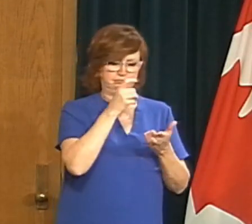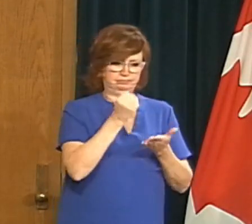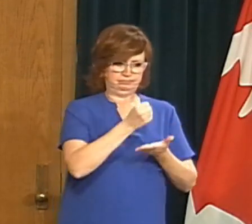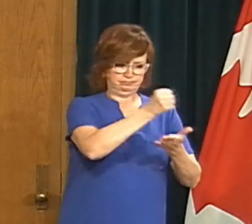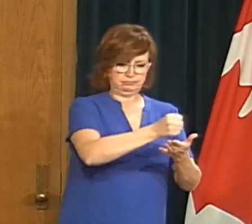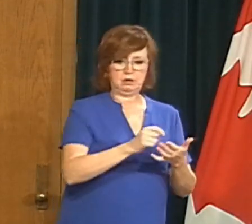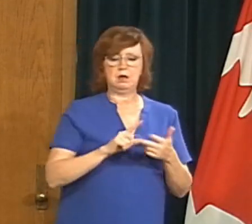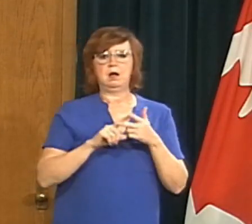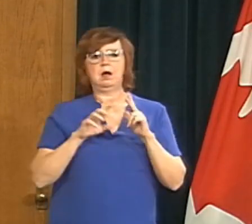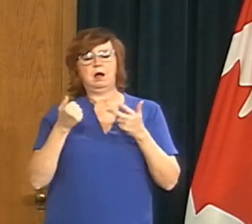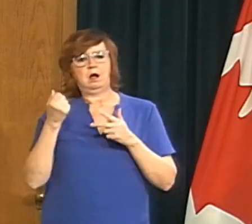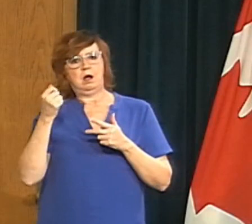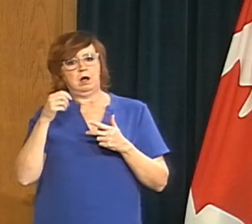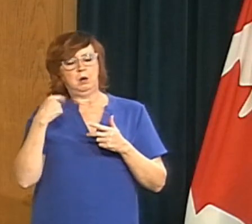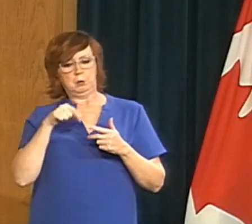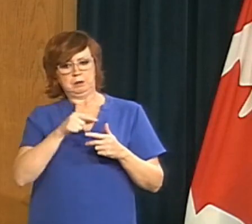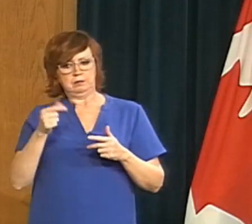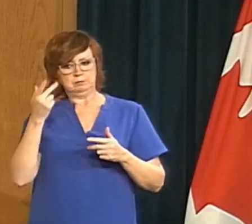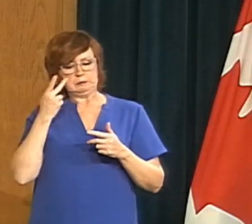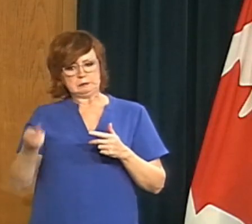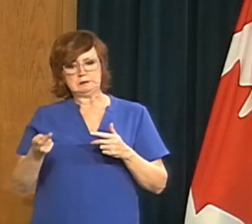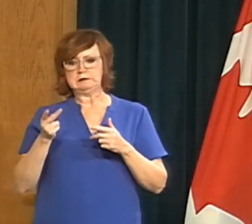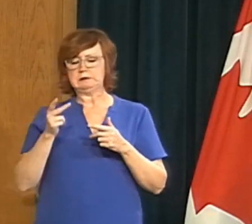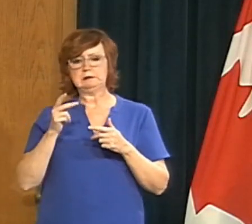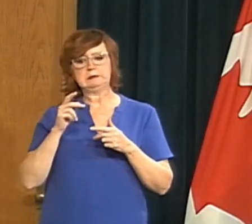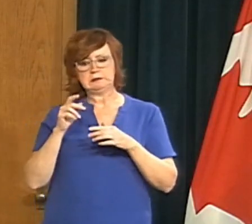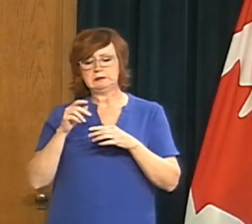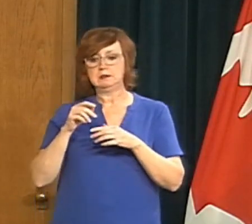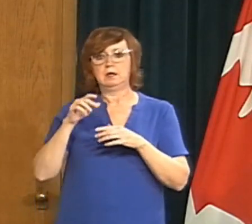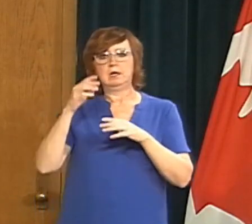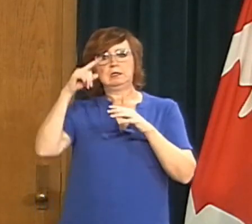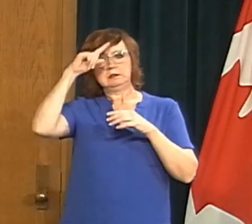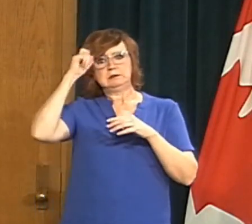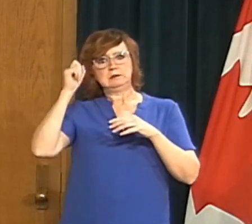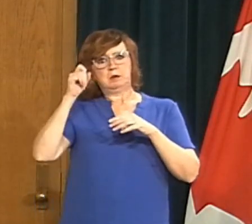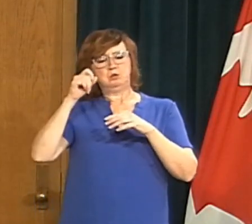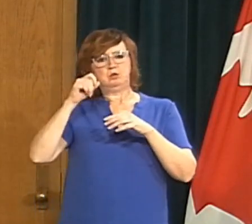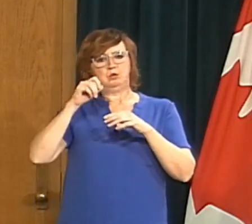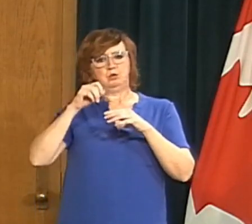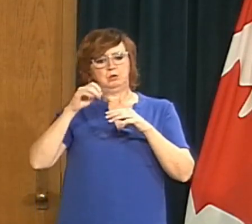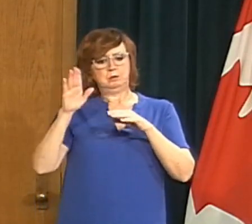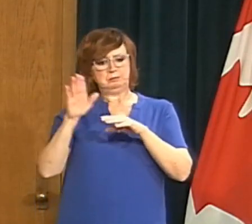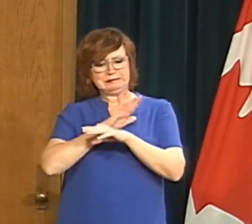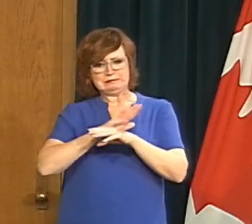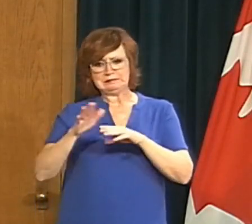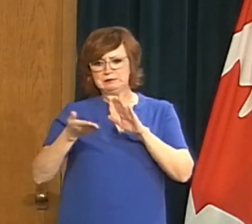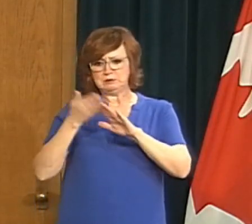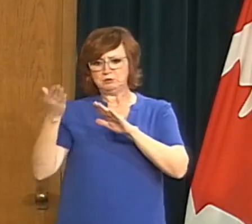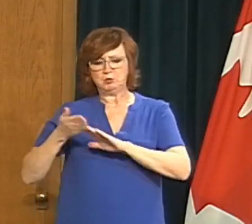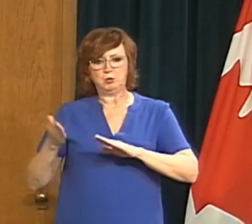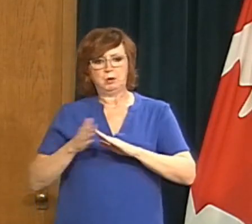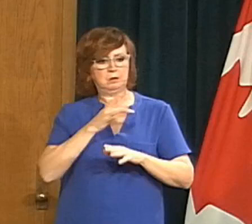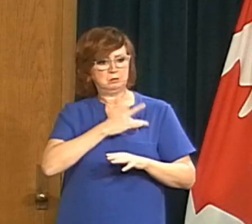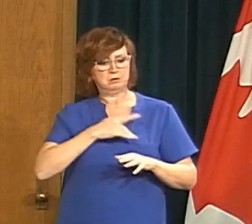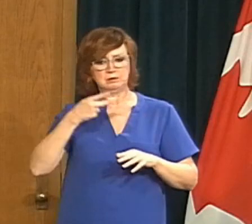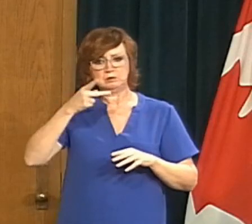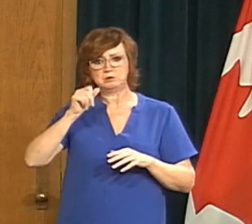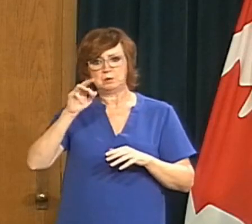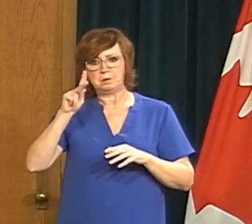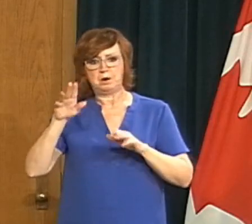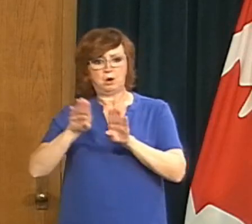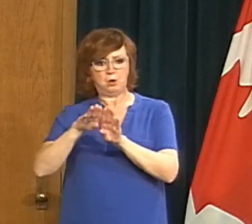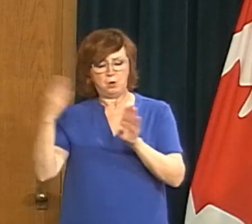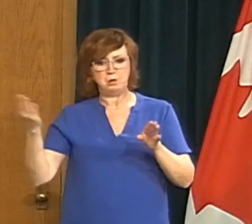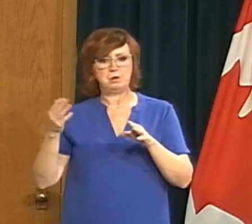seasonal businesses, those such as Northern Outfitters and businesses that are operating in provincial parks. These businesses are now eligible